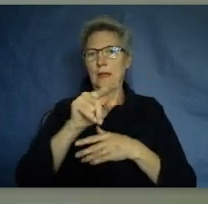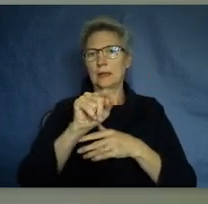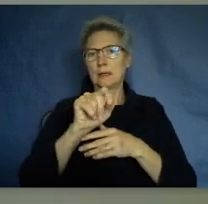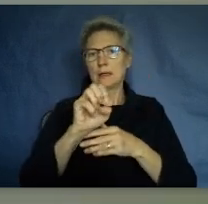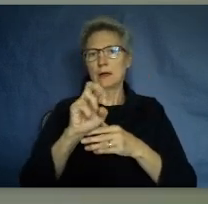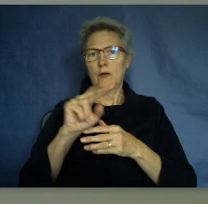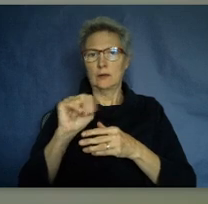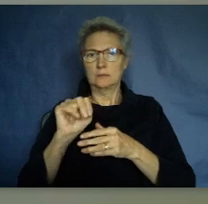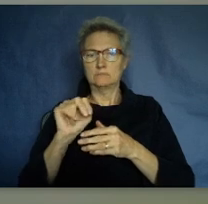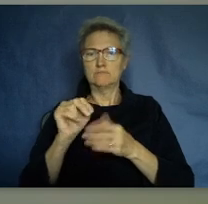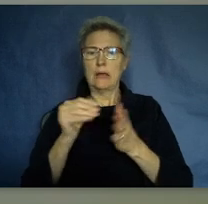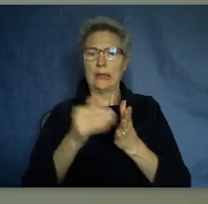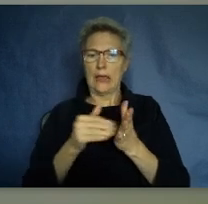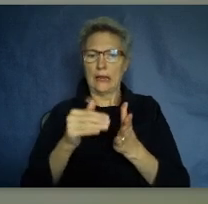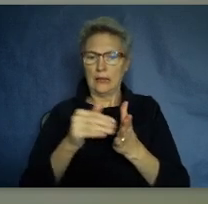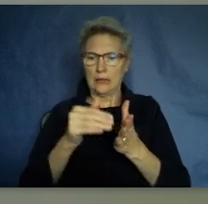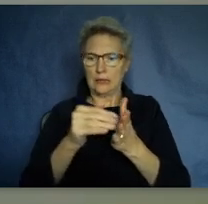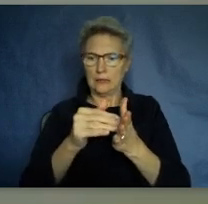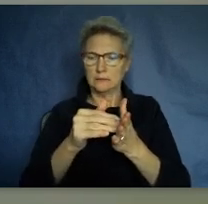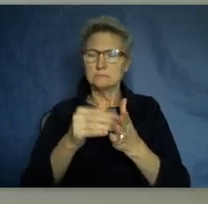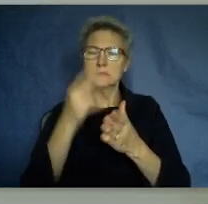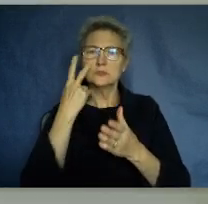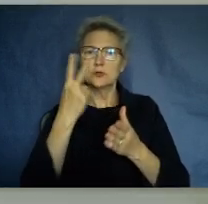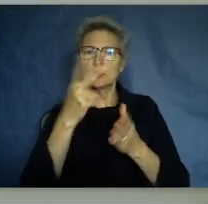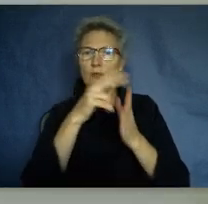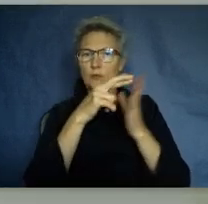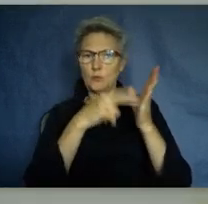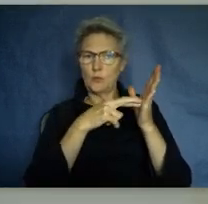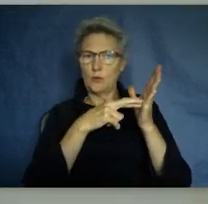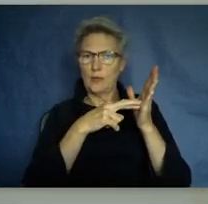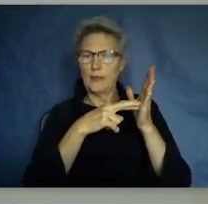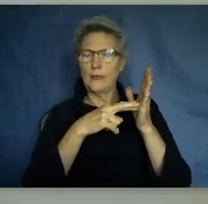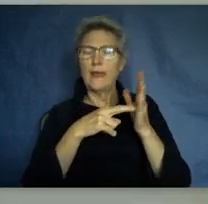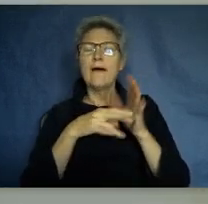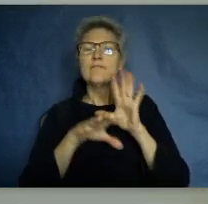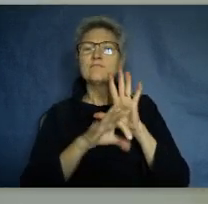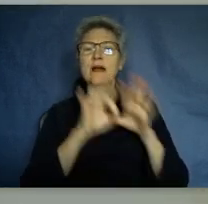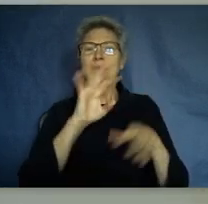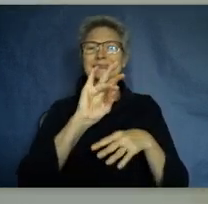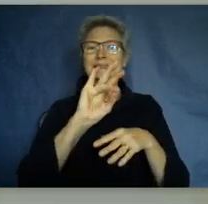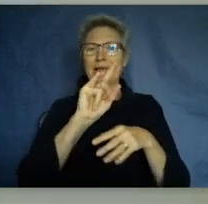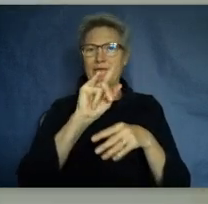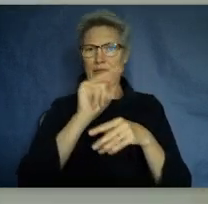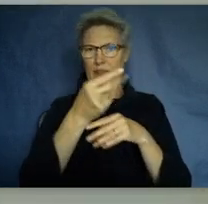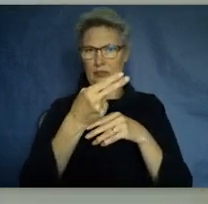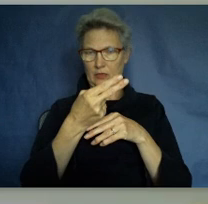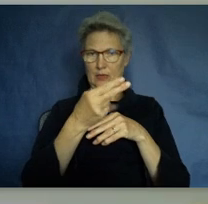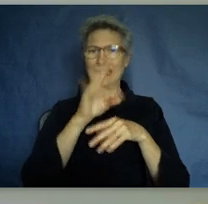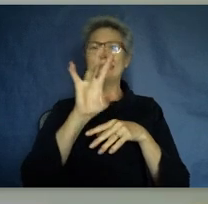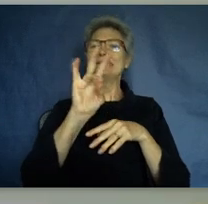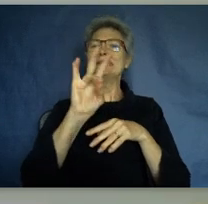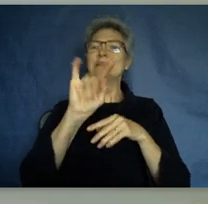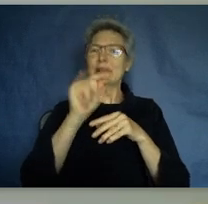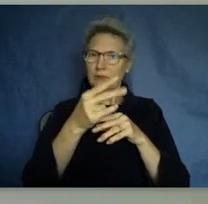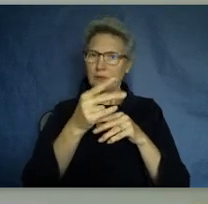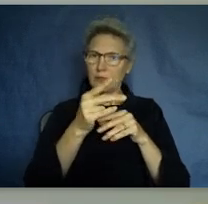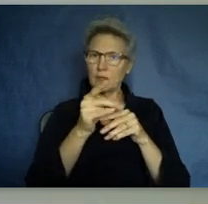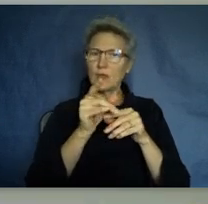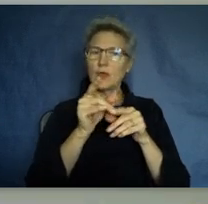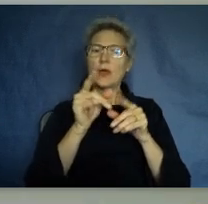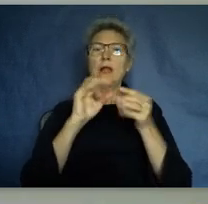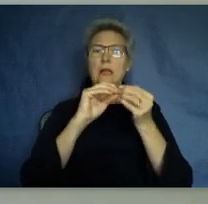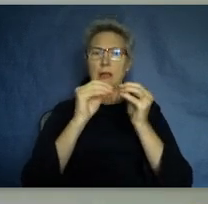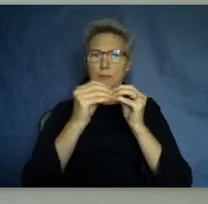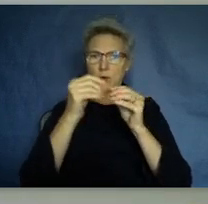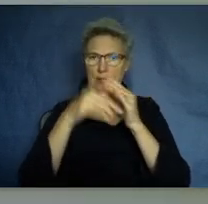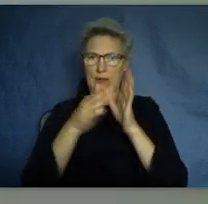this rule here. The problem asks us to find the seventh term in the pattern, and the rule is to add 5. They tell